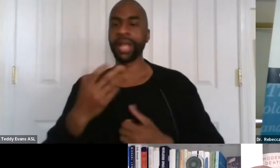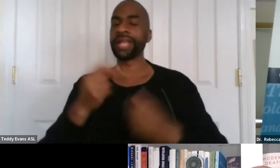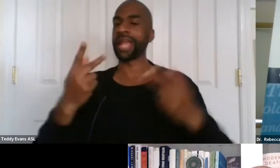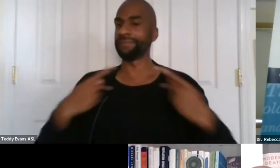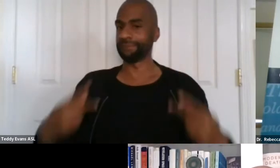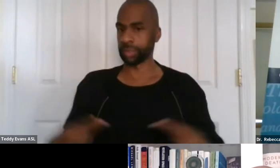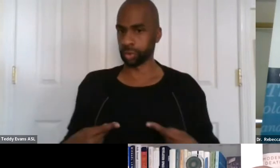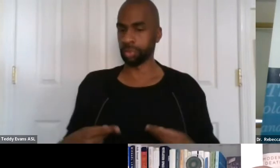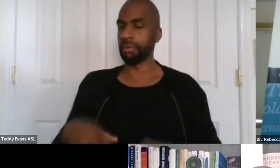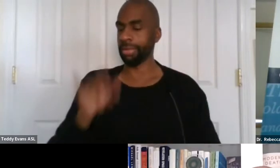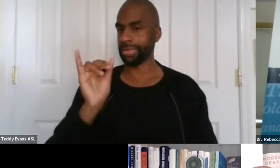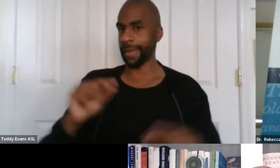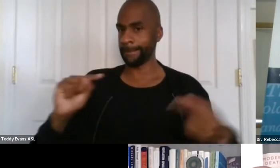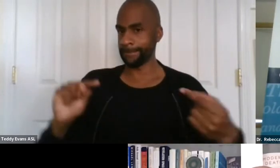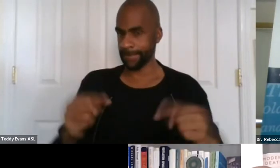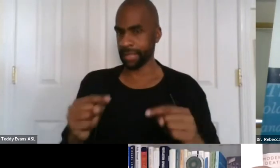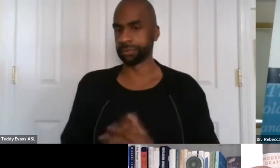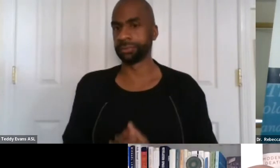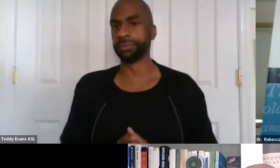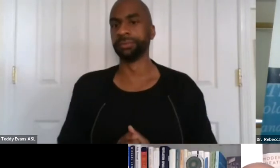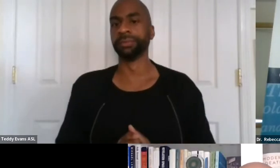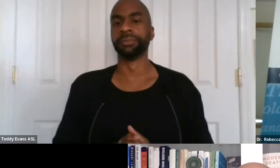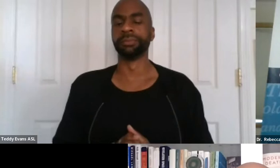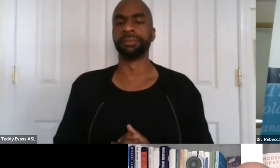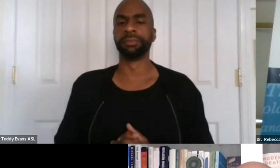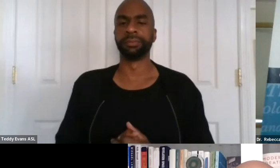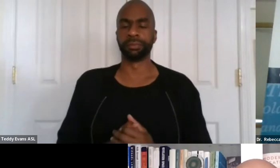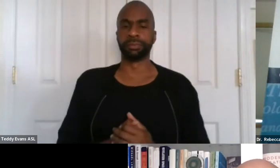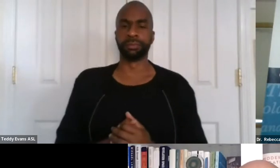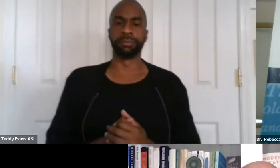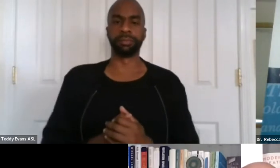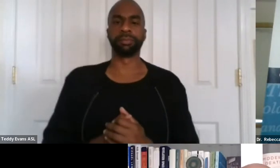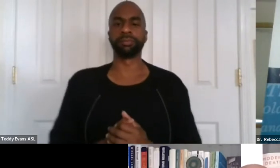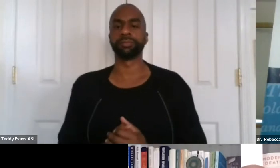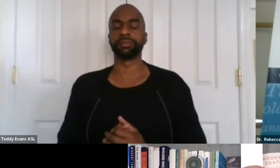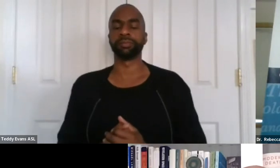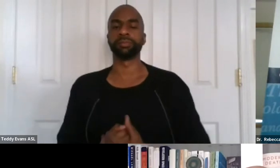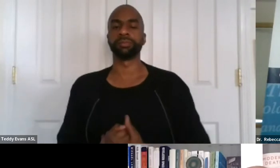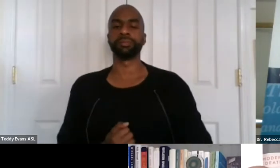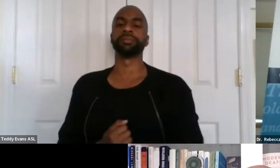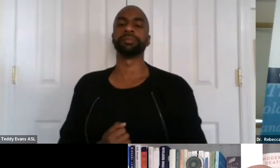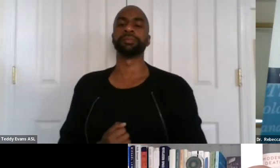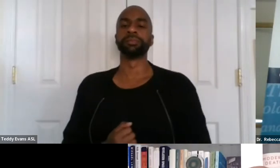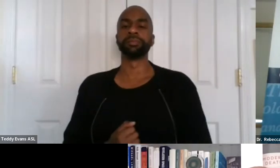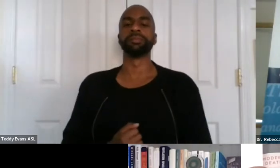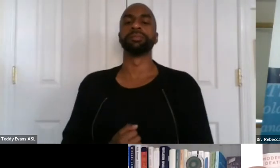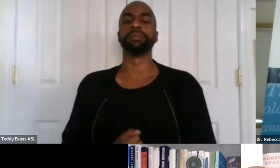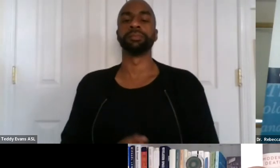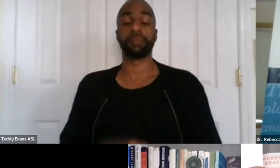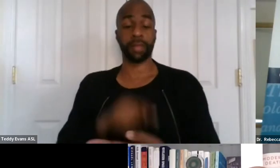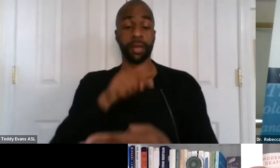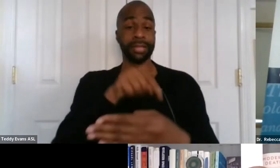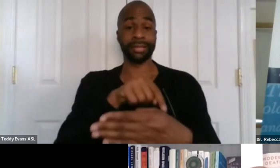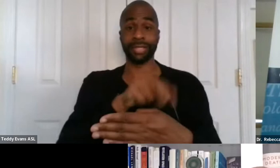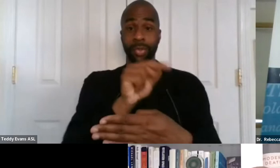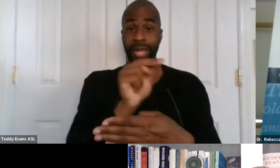together to create this, to create what we feel when we're in agony, with nociception on one end, which is a purely